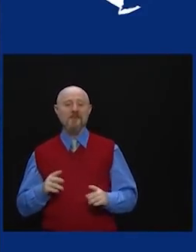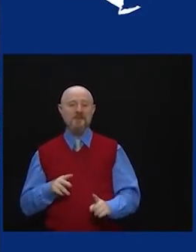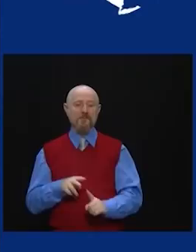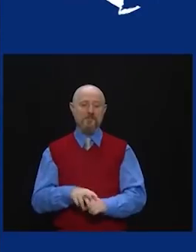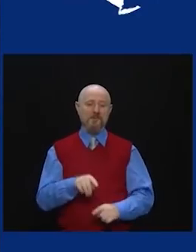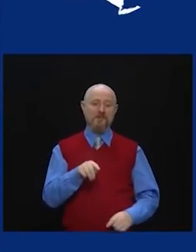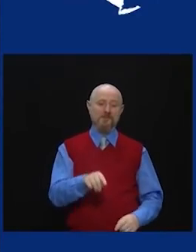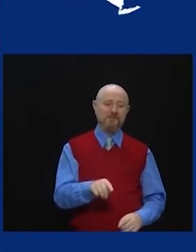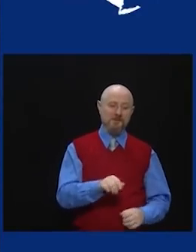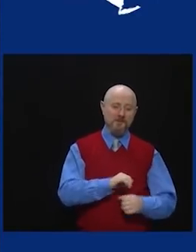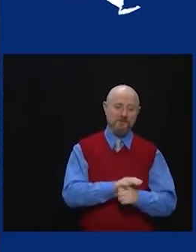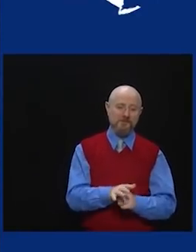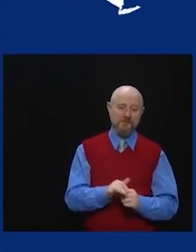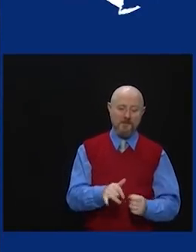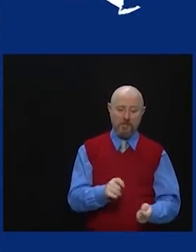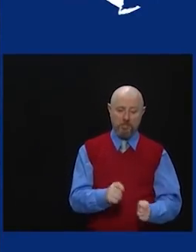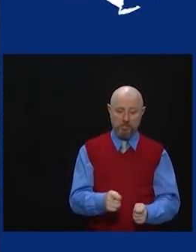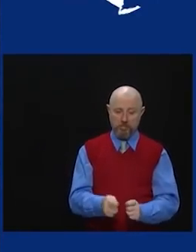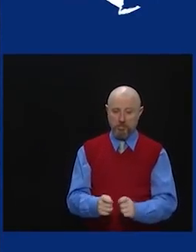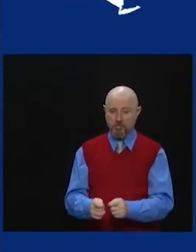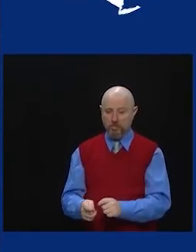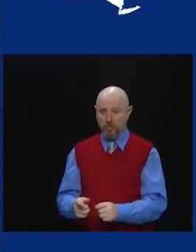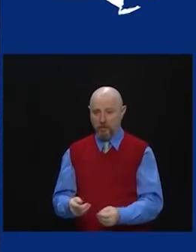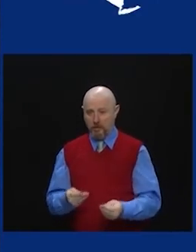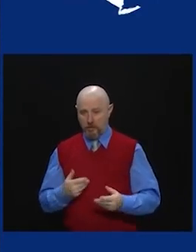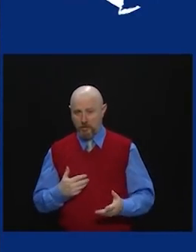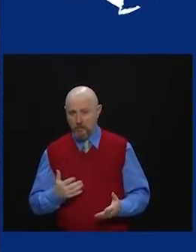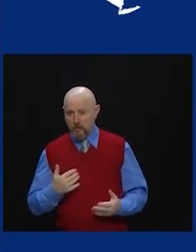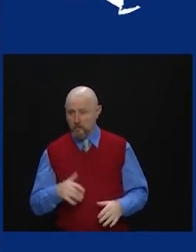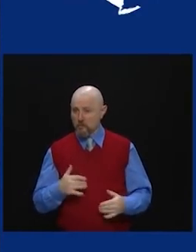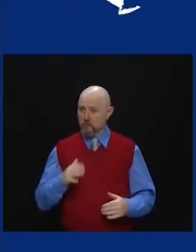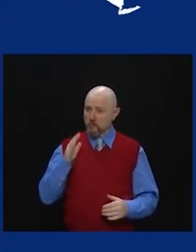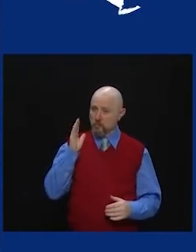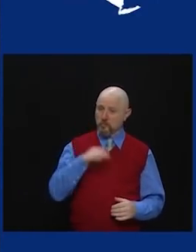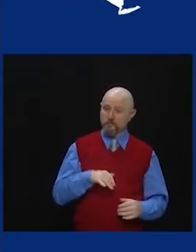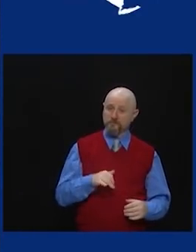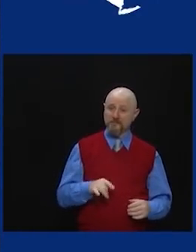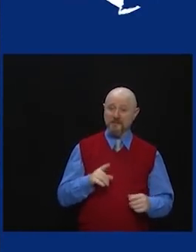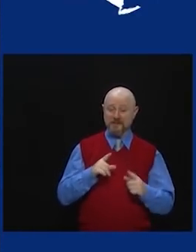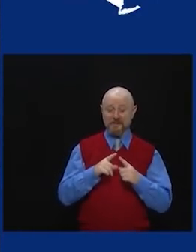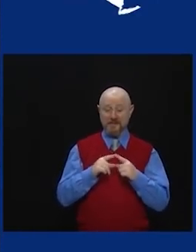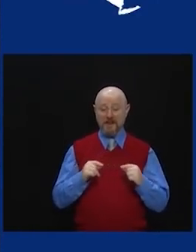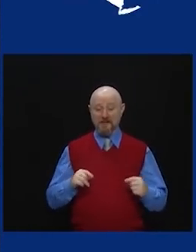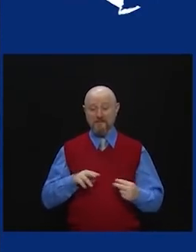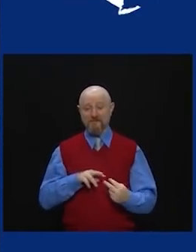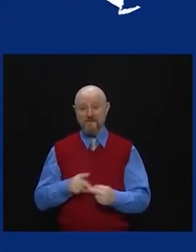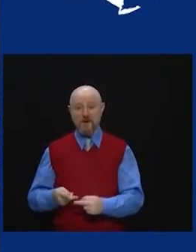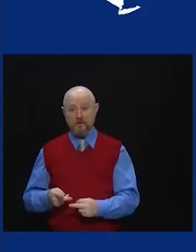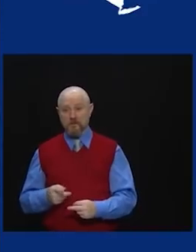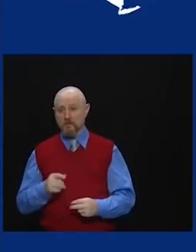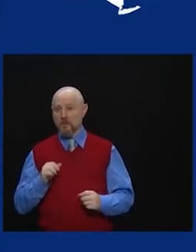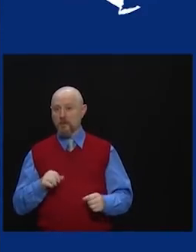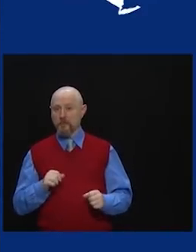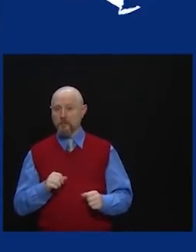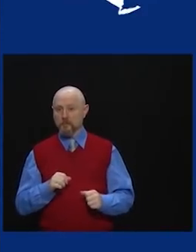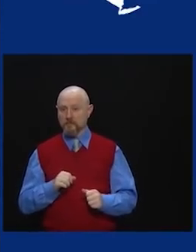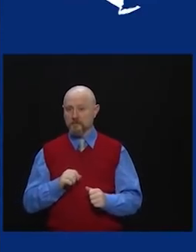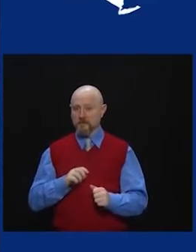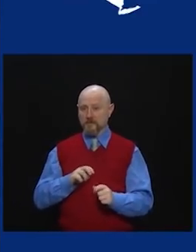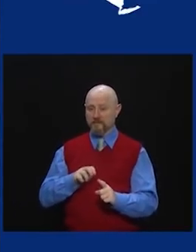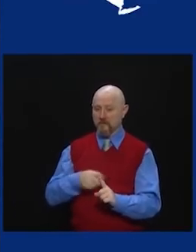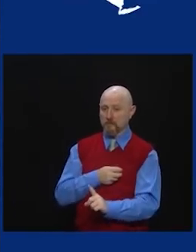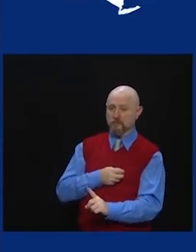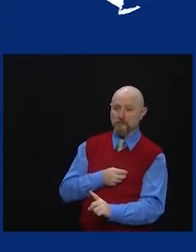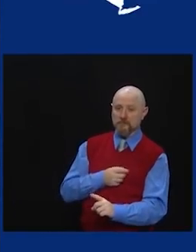As you know, the Delta virus was able to evade the vaccine more than